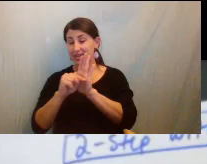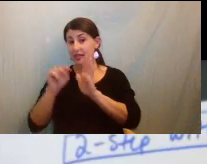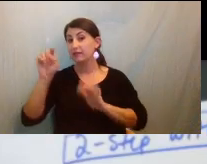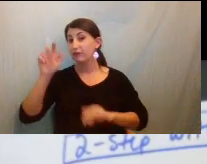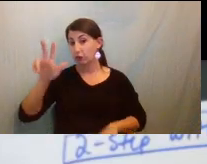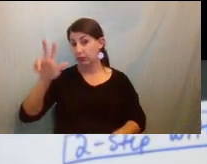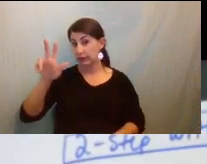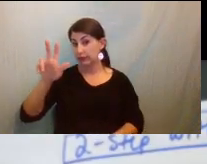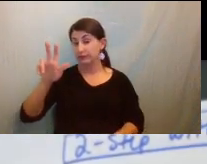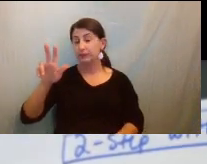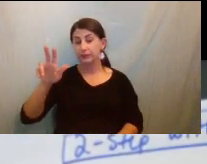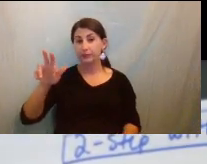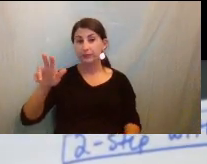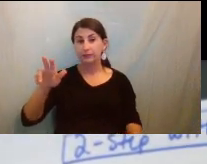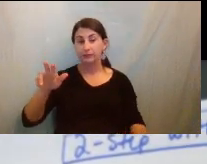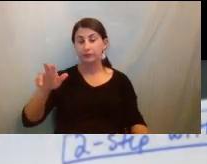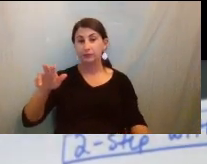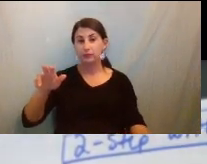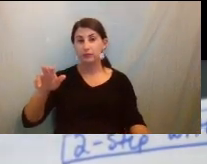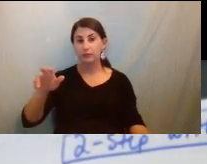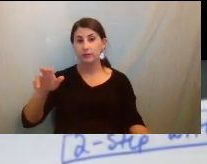negative 3